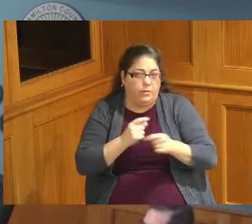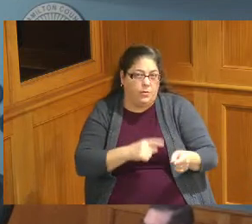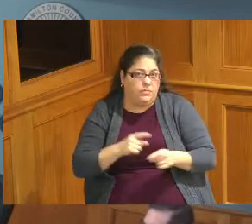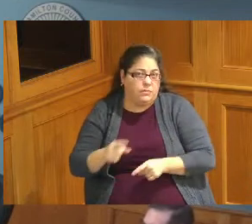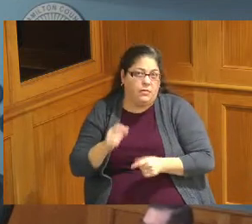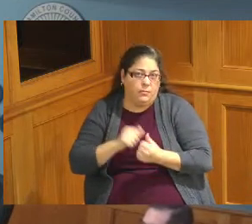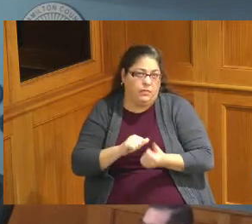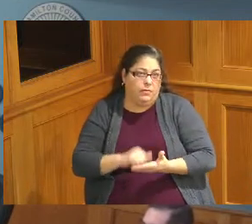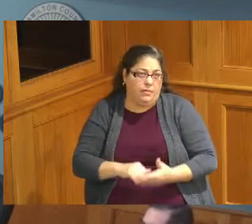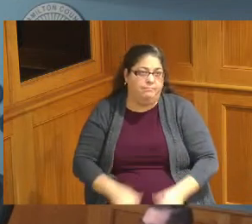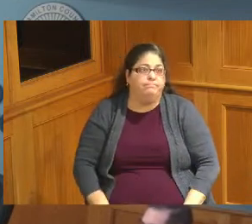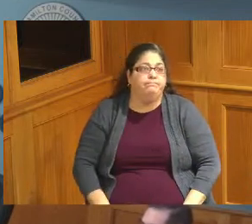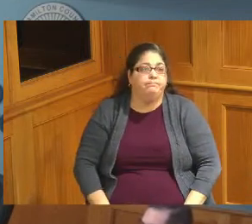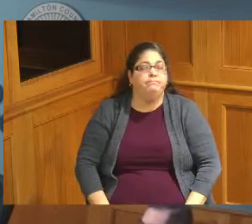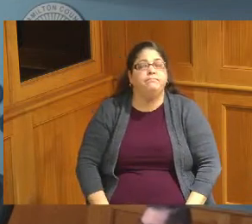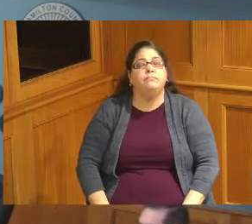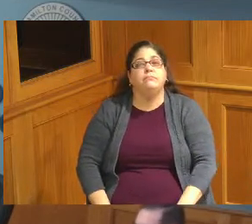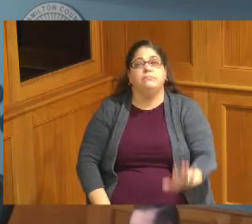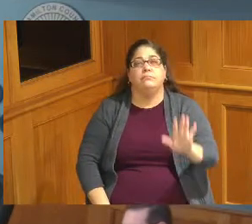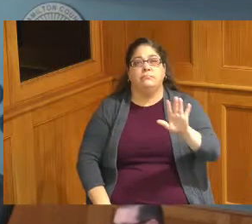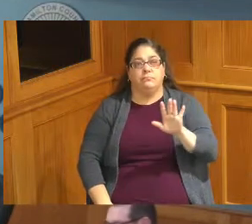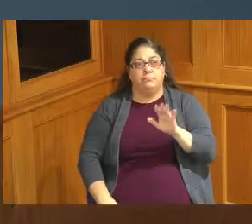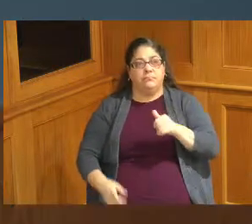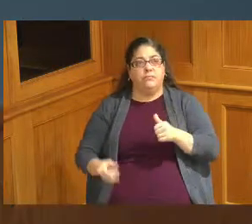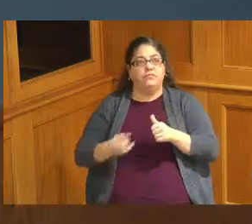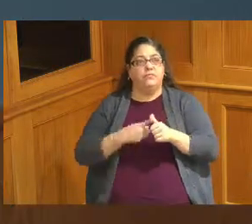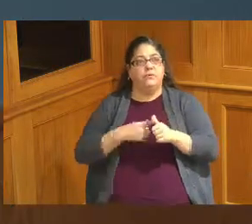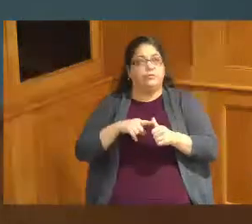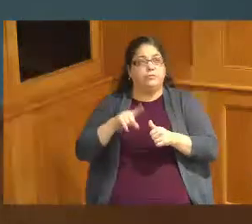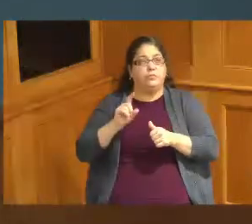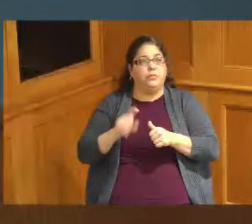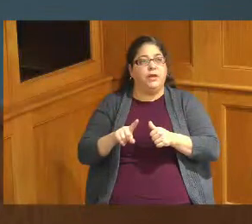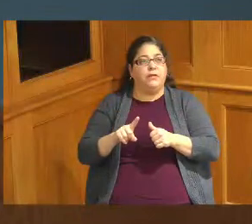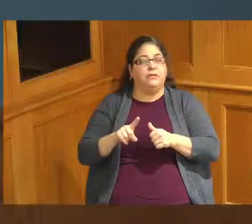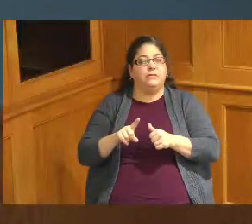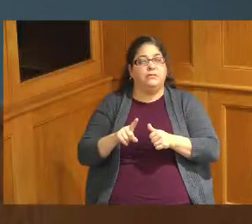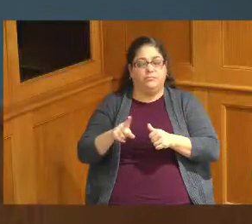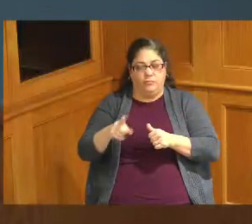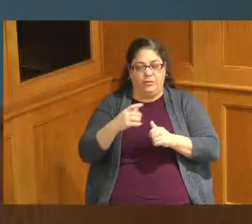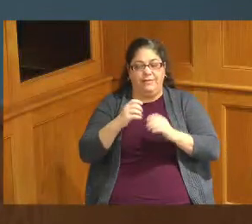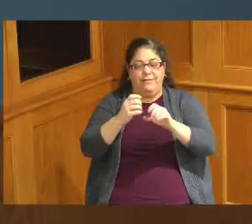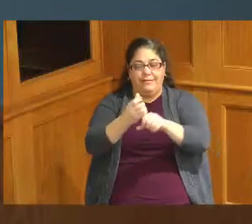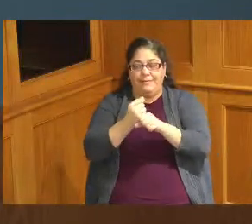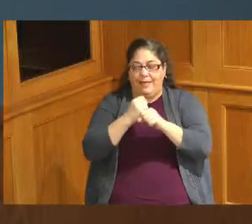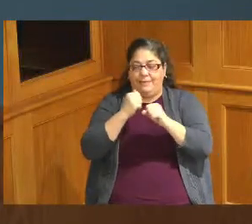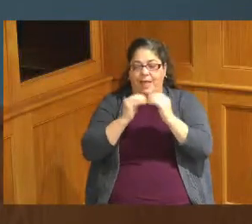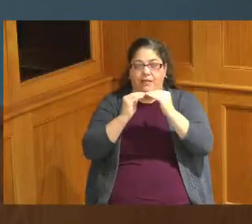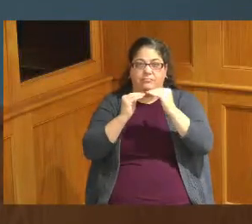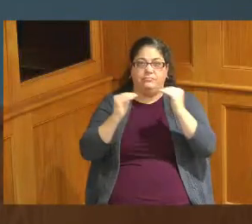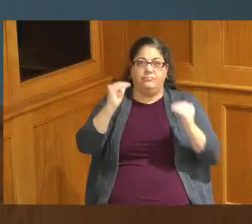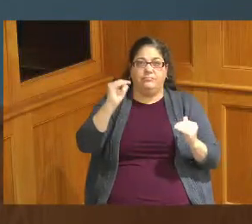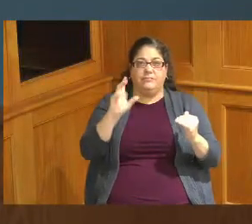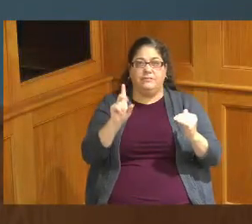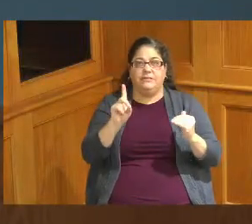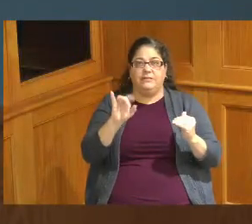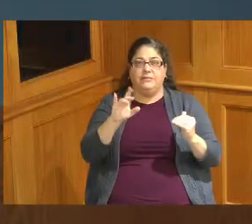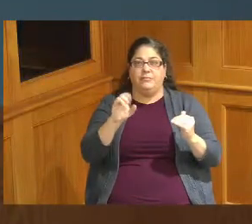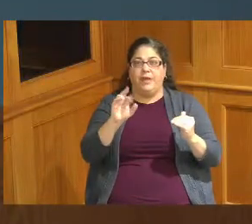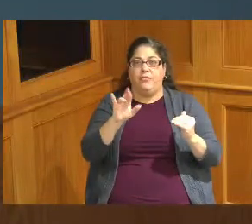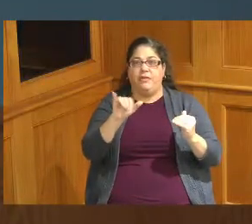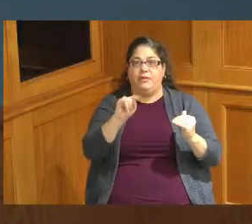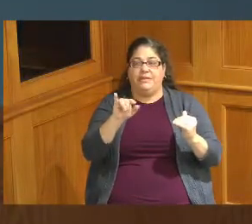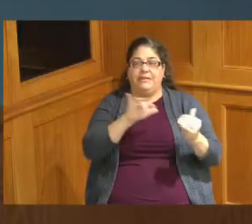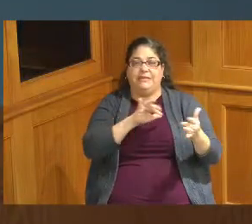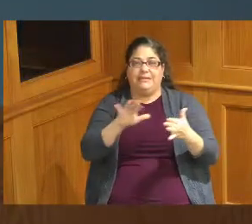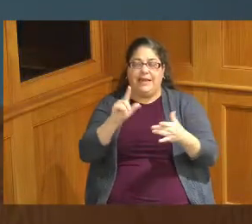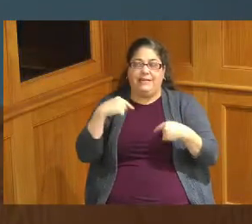up. My first question, though, is when you get a disparity study, which I've learned, because this is like, I don't know, my fourth one since being